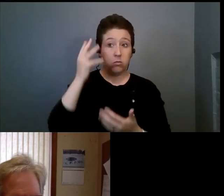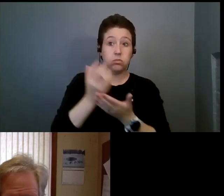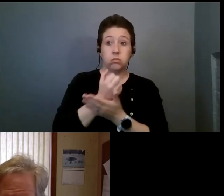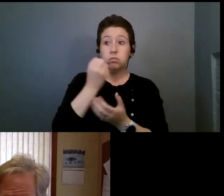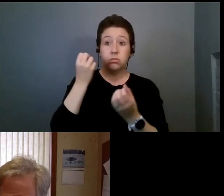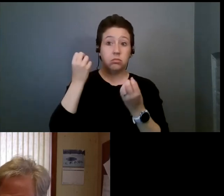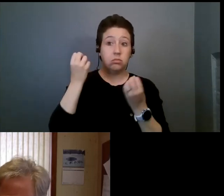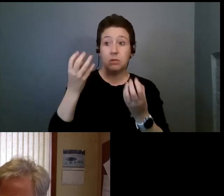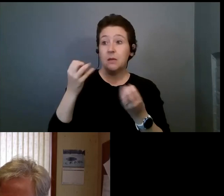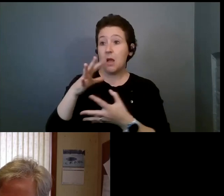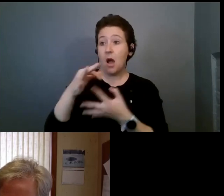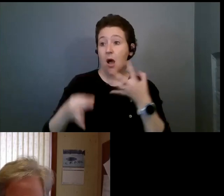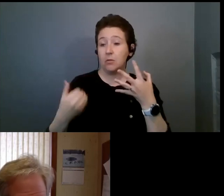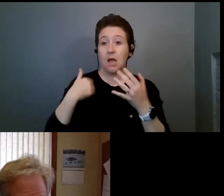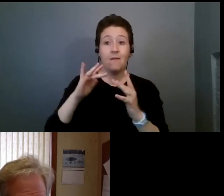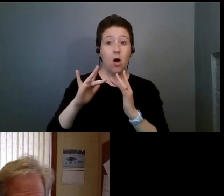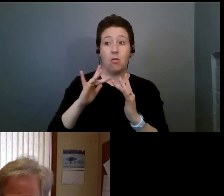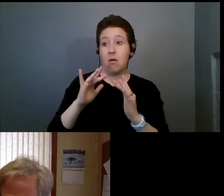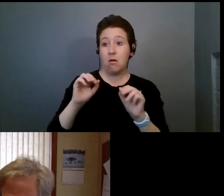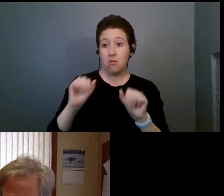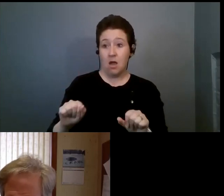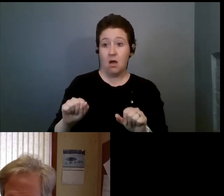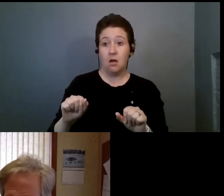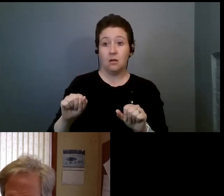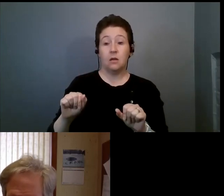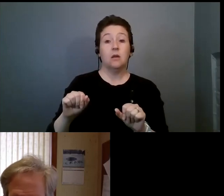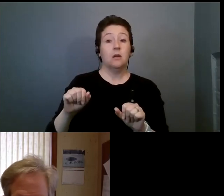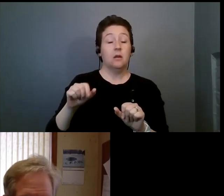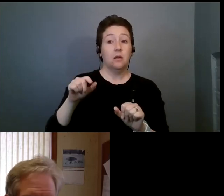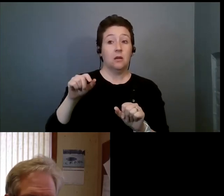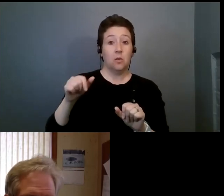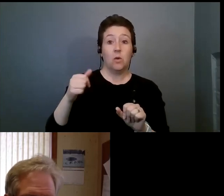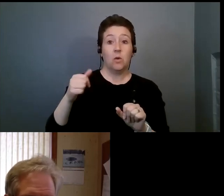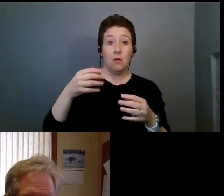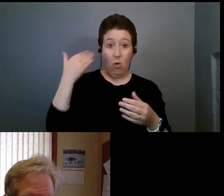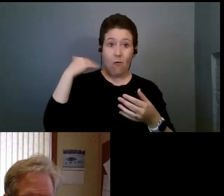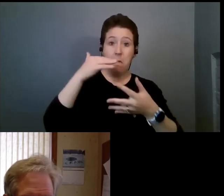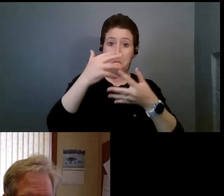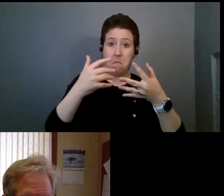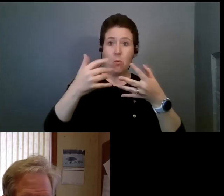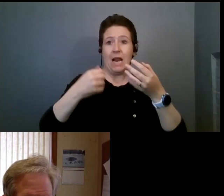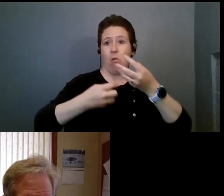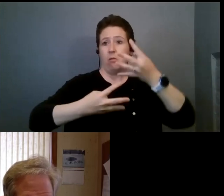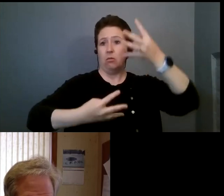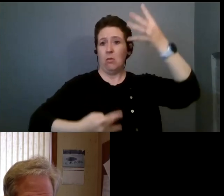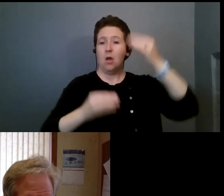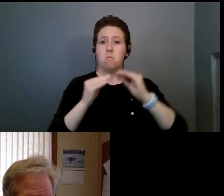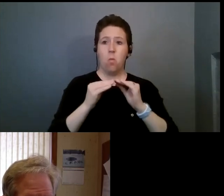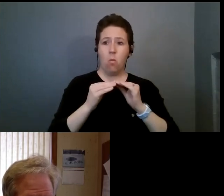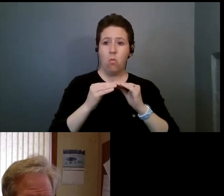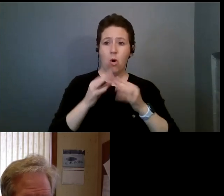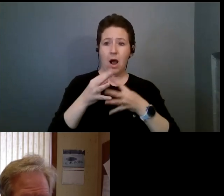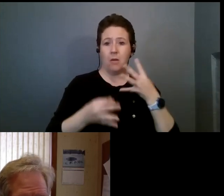of our online offerings as they can. This is an expanding menu specific to the